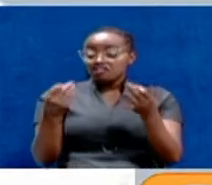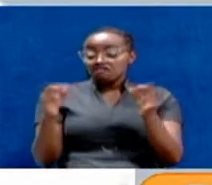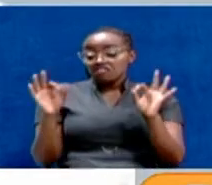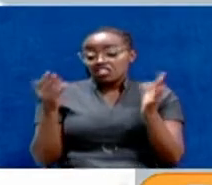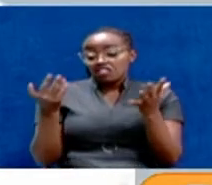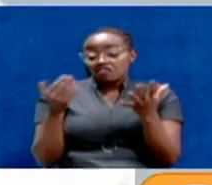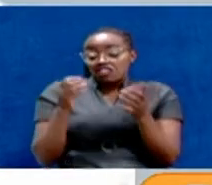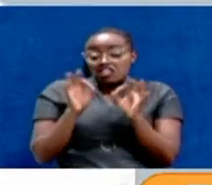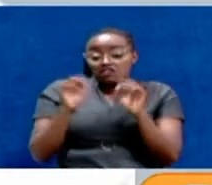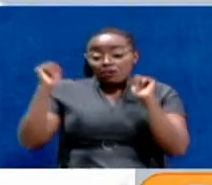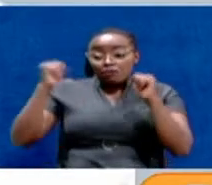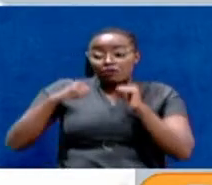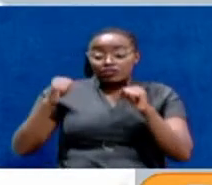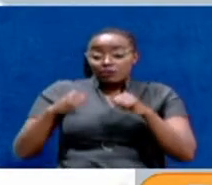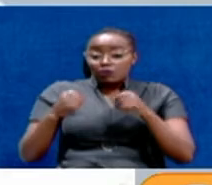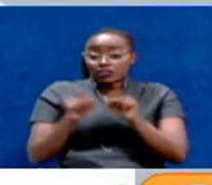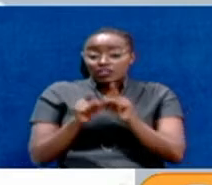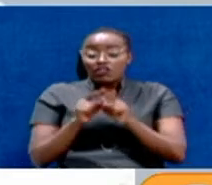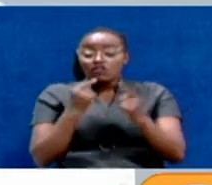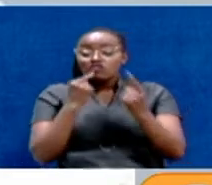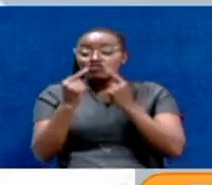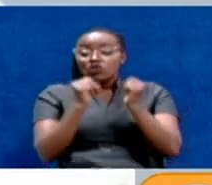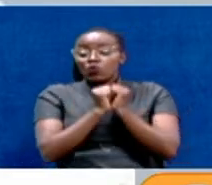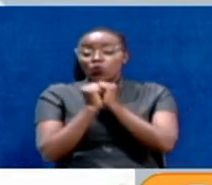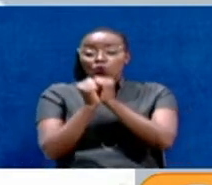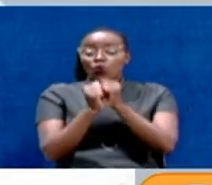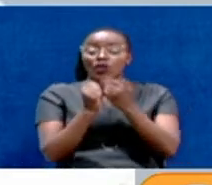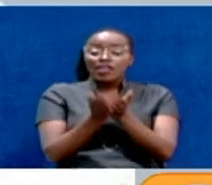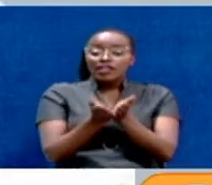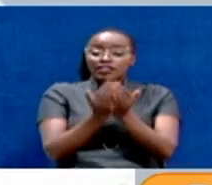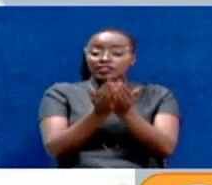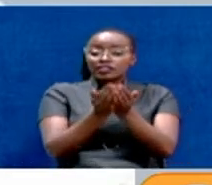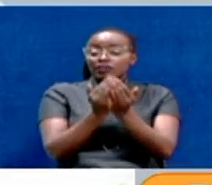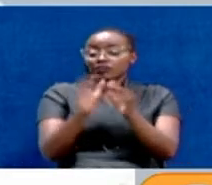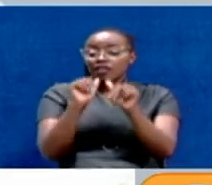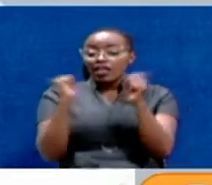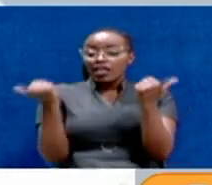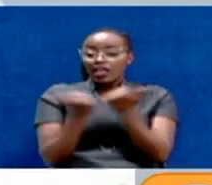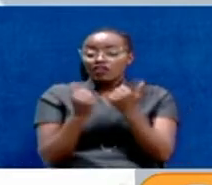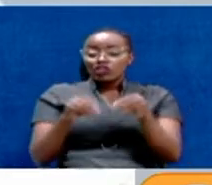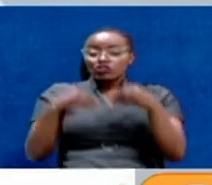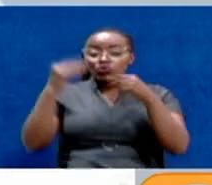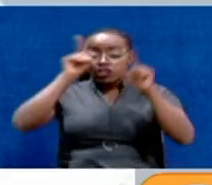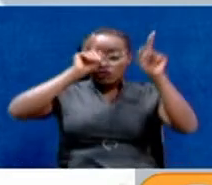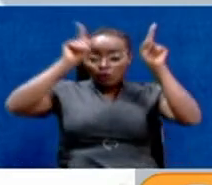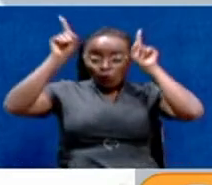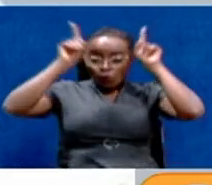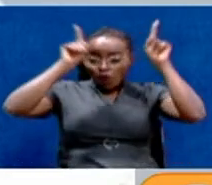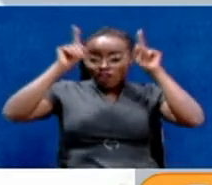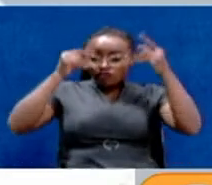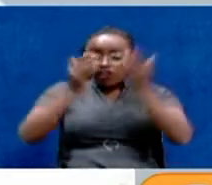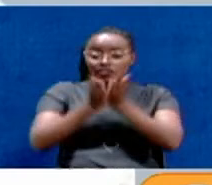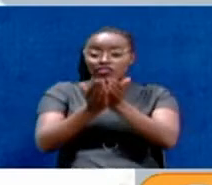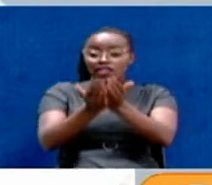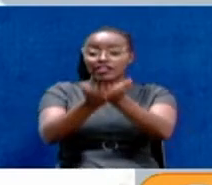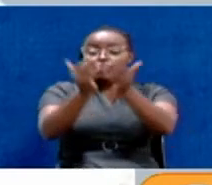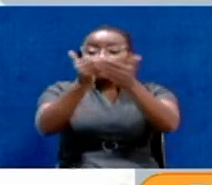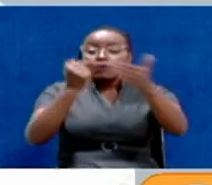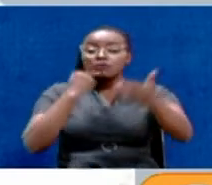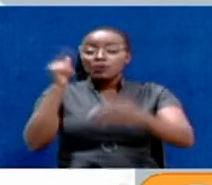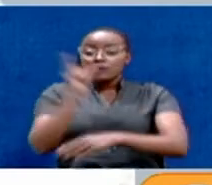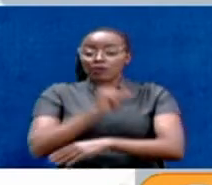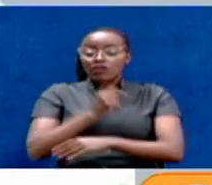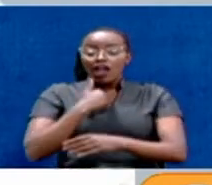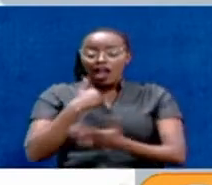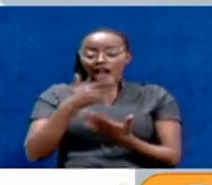Where possible, we are talking with the ship's agents to provide Wi-Fi in the ships. And also, as I said, there